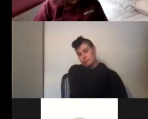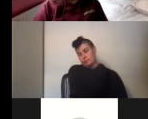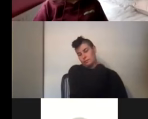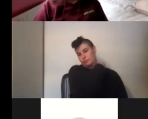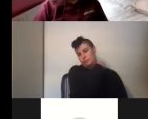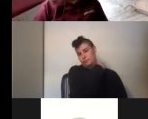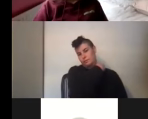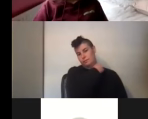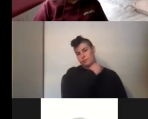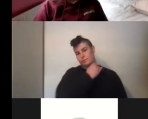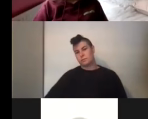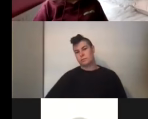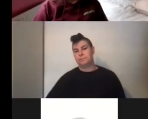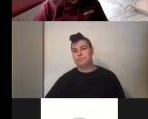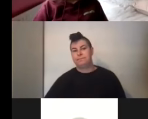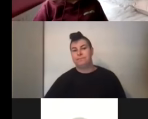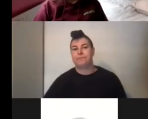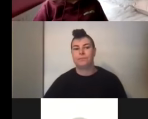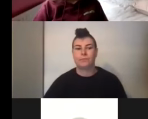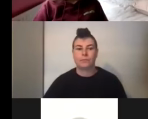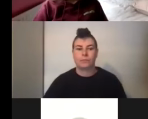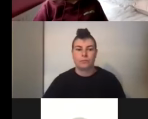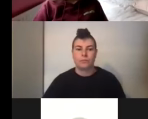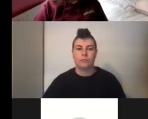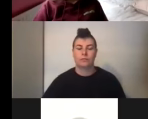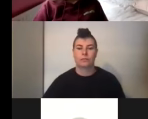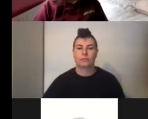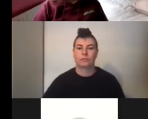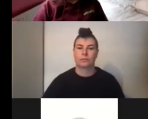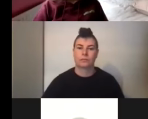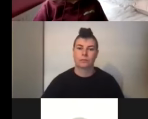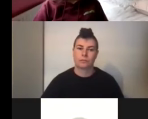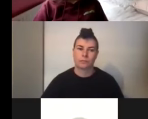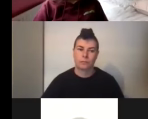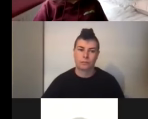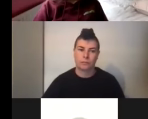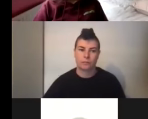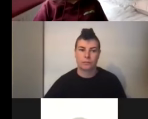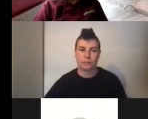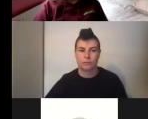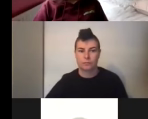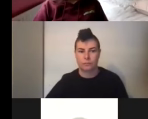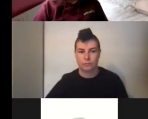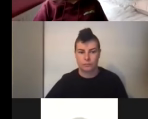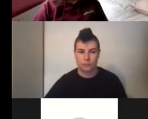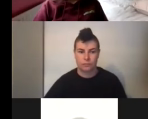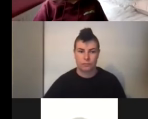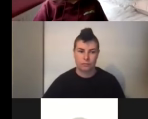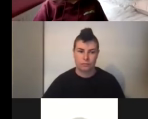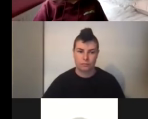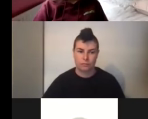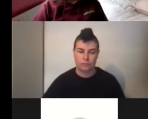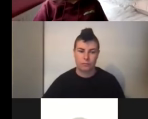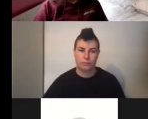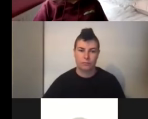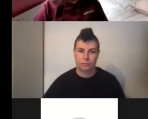your interlocutor is, and you're going to engage with your interlocutor and accommodate to them. Or if you want, so that's, you know, when we